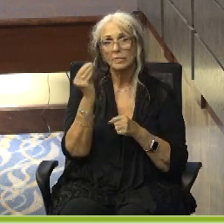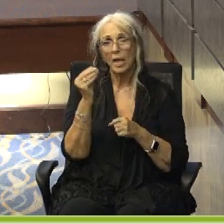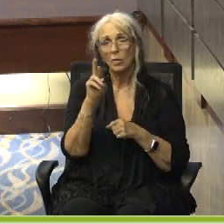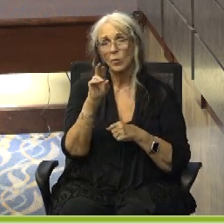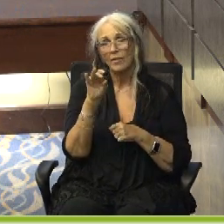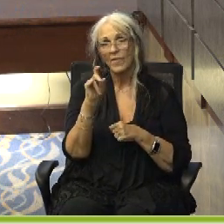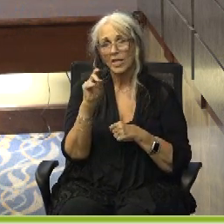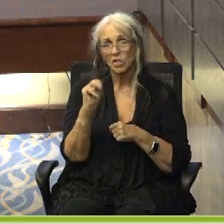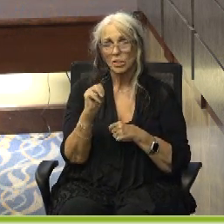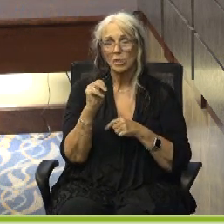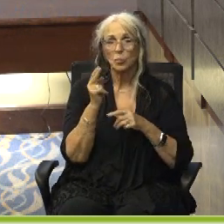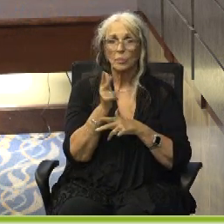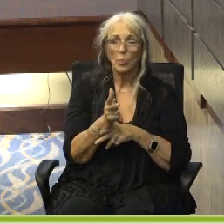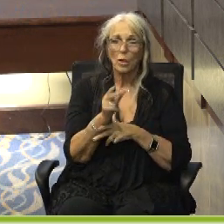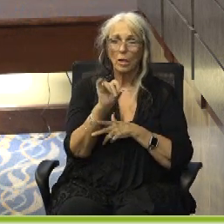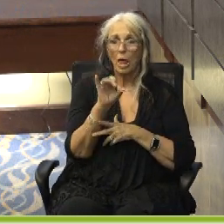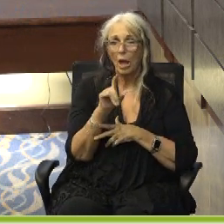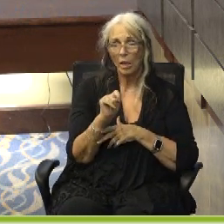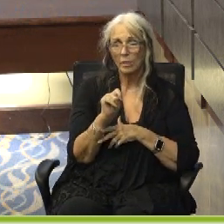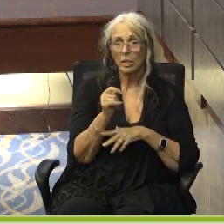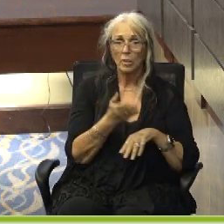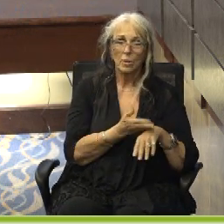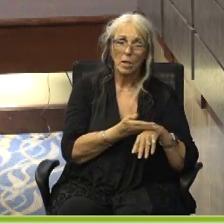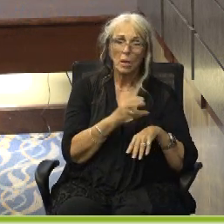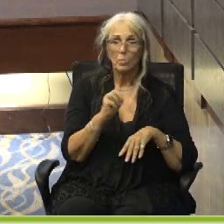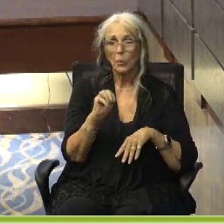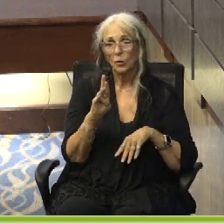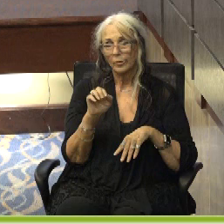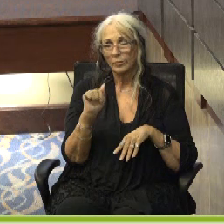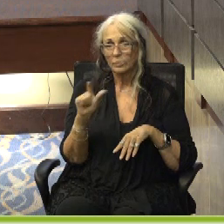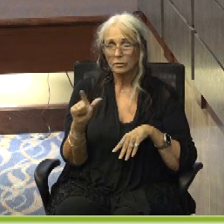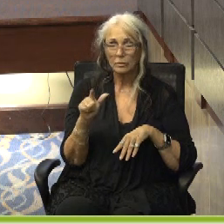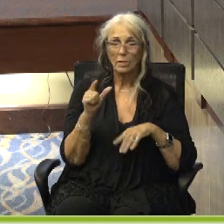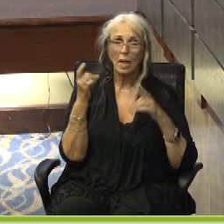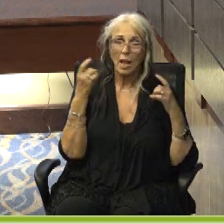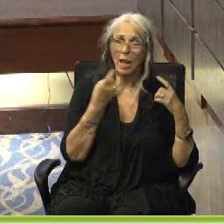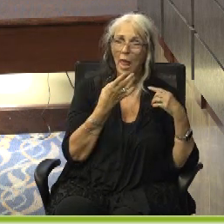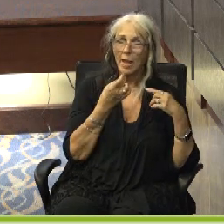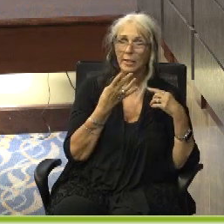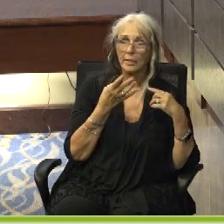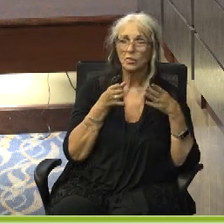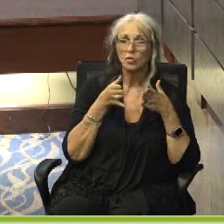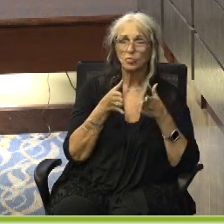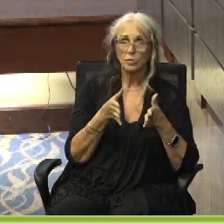renovations such as parking lot, landscaping, murals, lighting, and street signage.